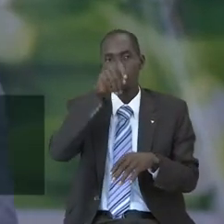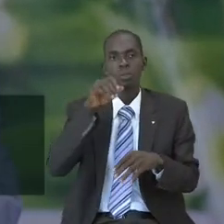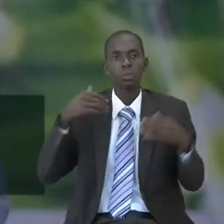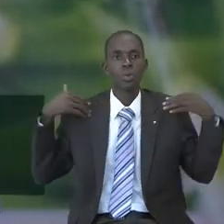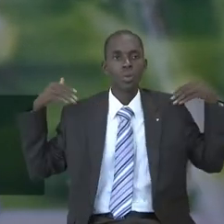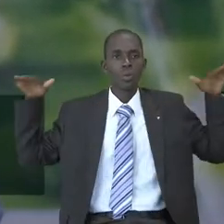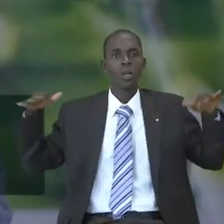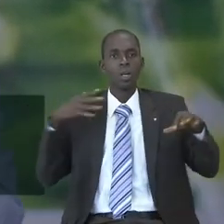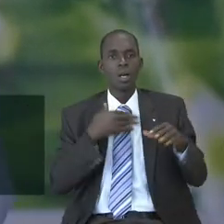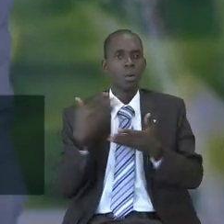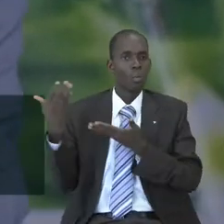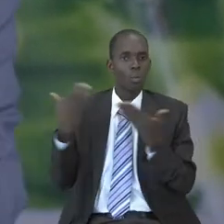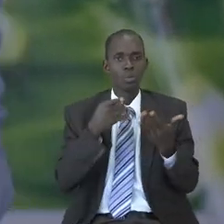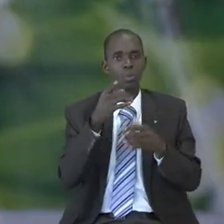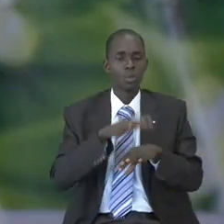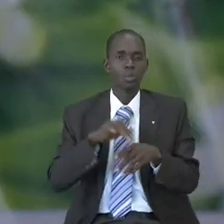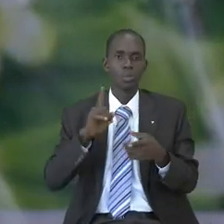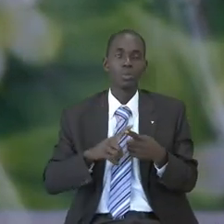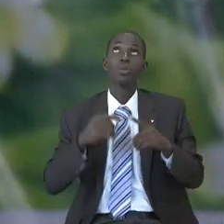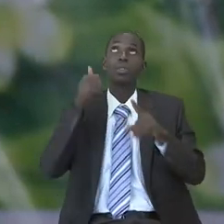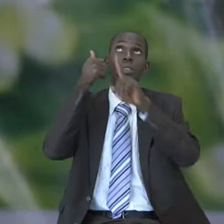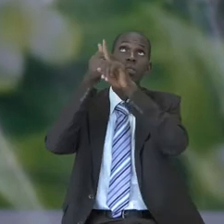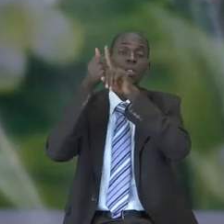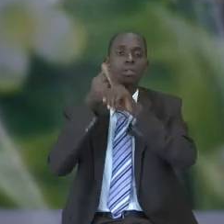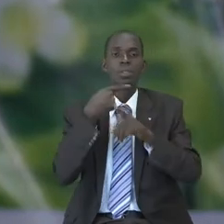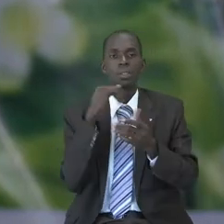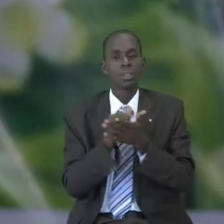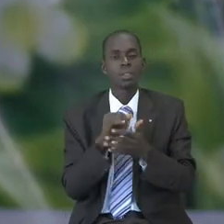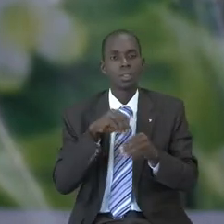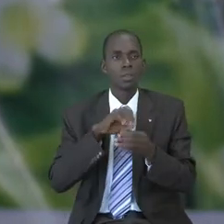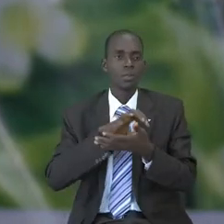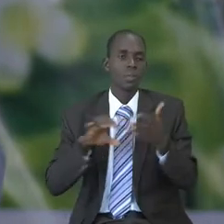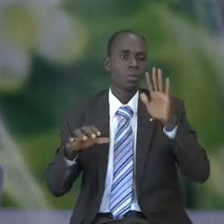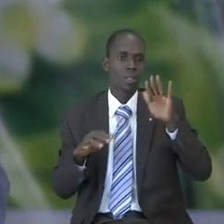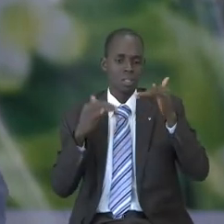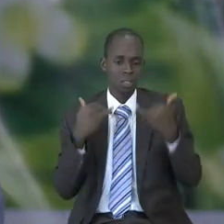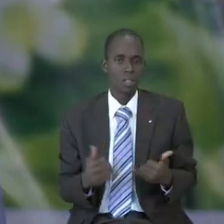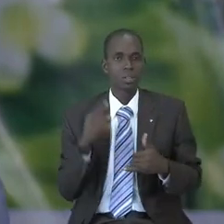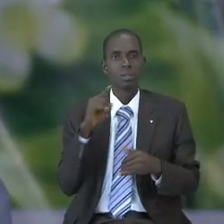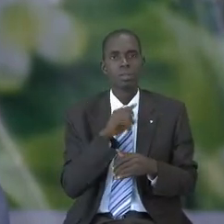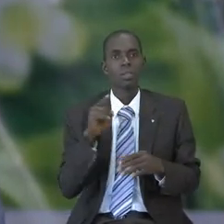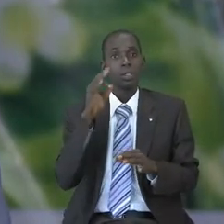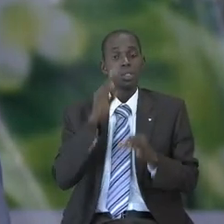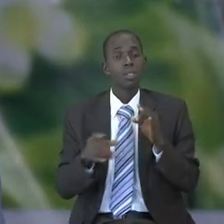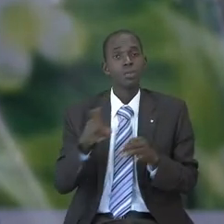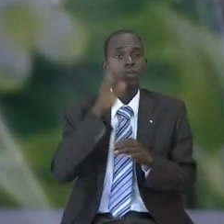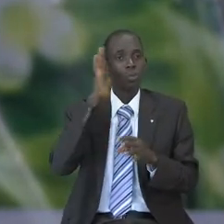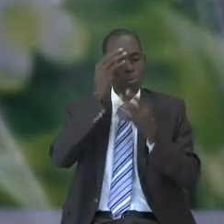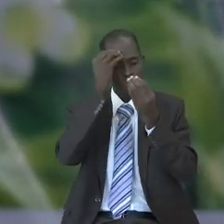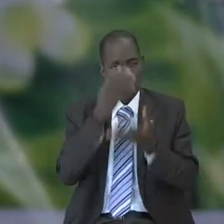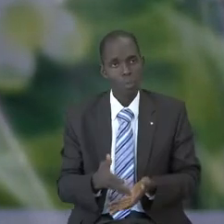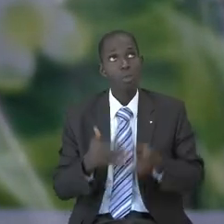brought you unto myself. Look at verse 5. In verse 5, now therefore, for if ye will obey